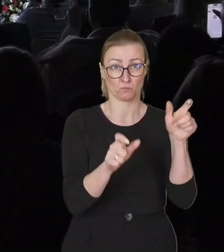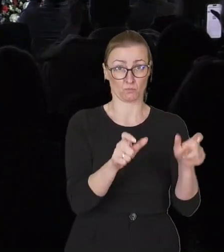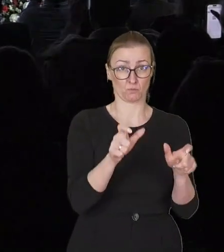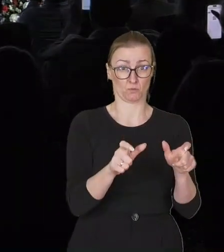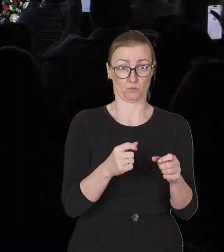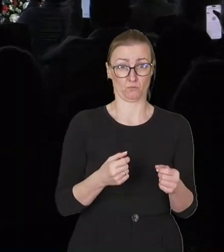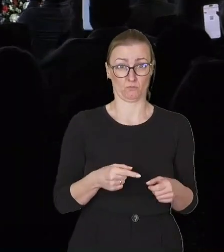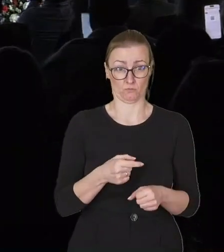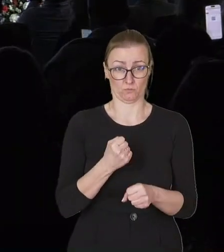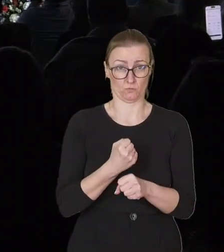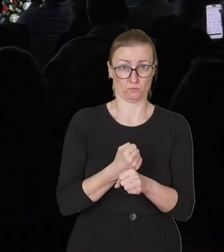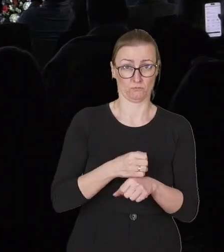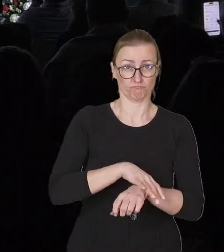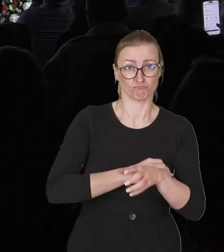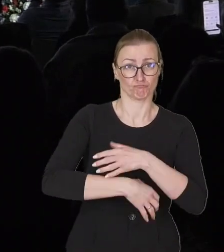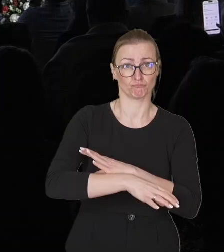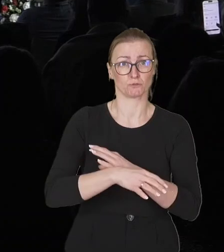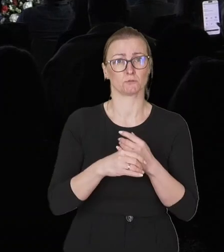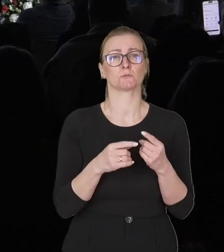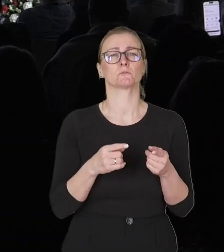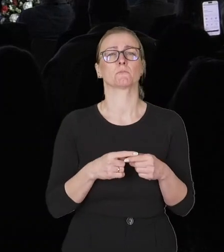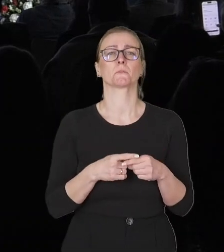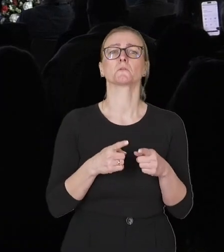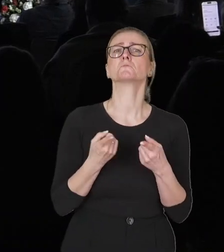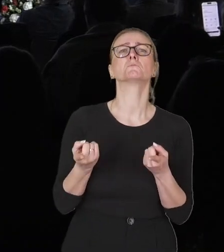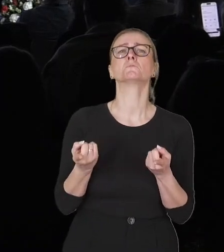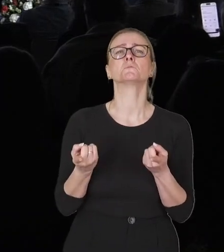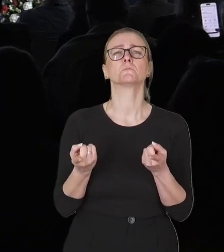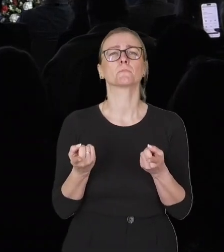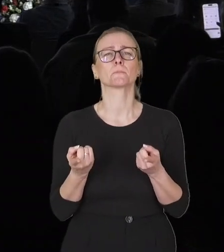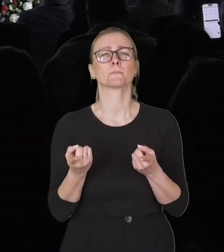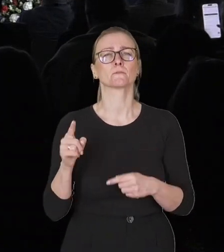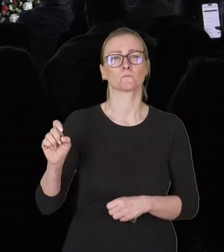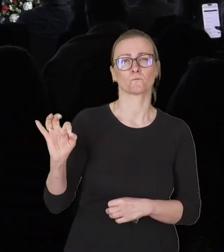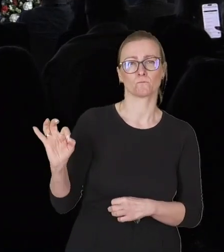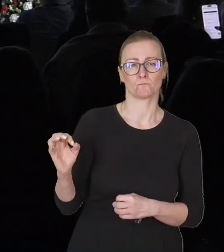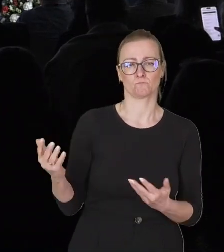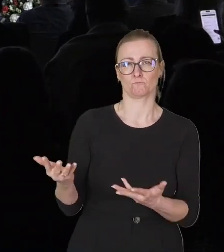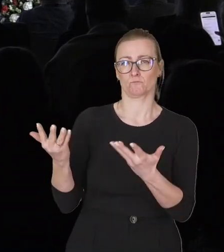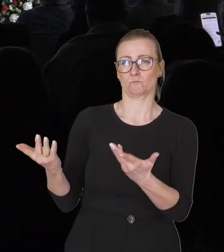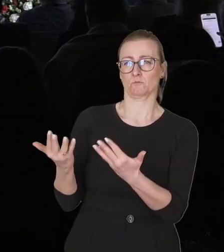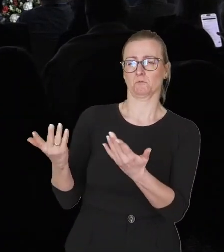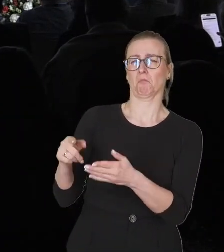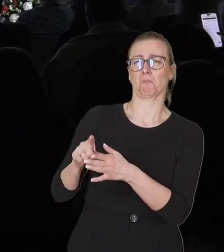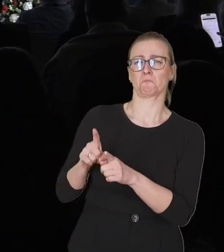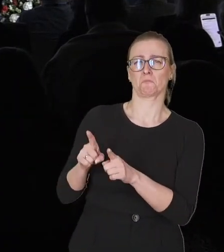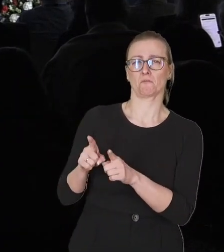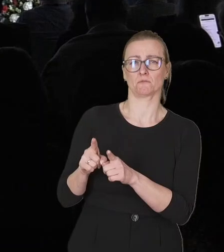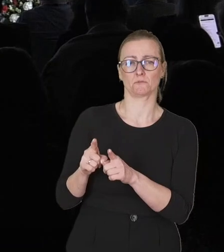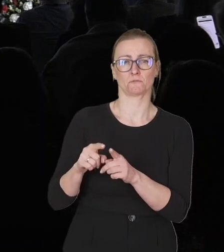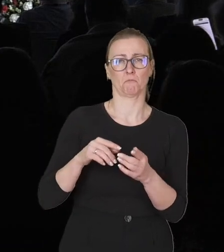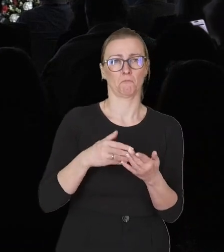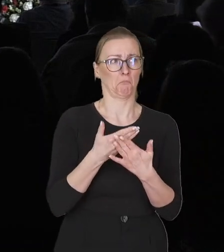the big policies, how the big EU policies will be deconstructed and then the composition in